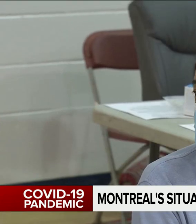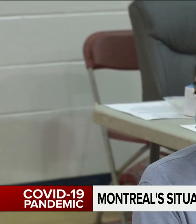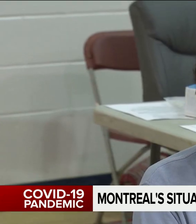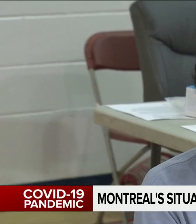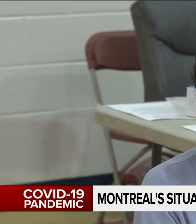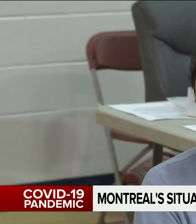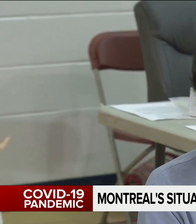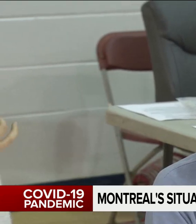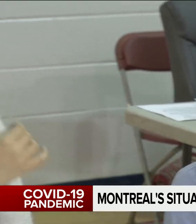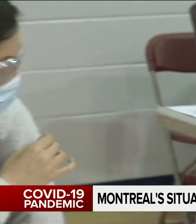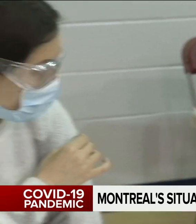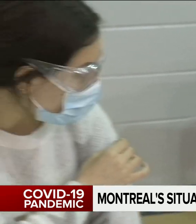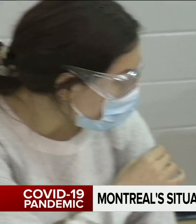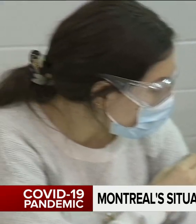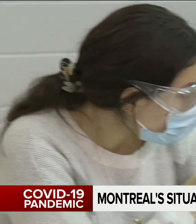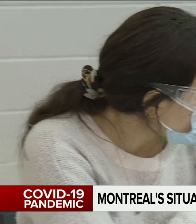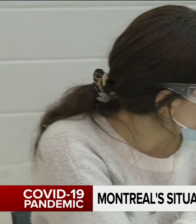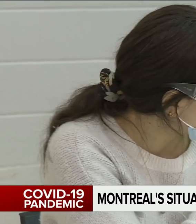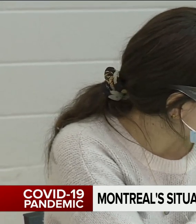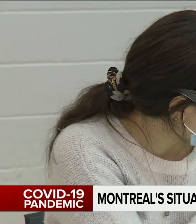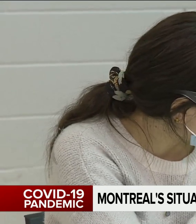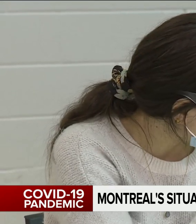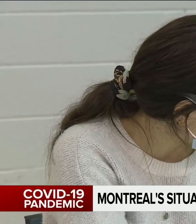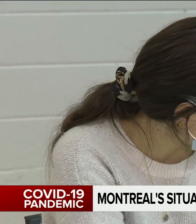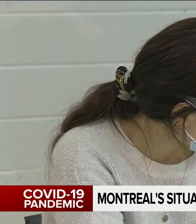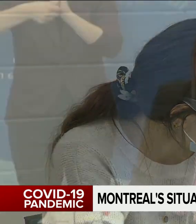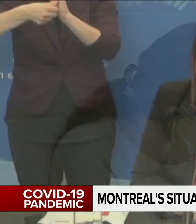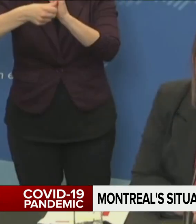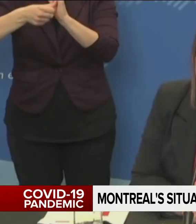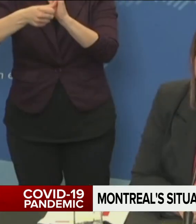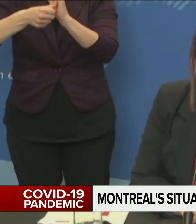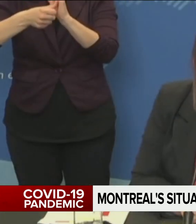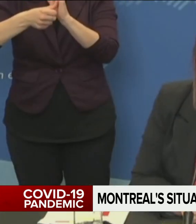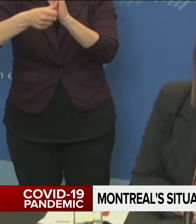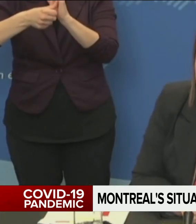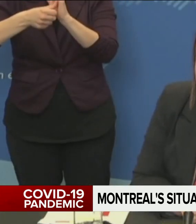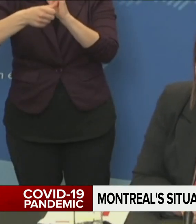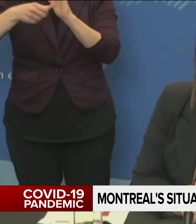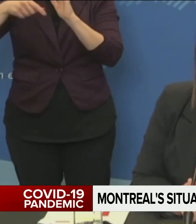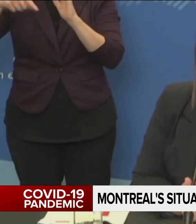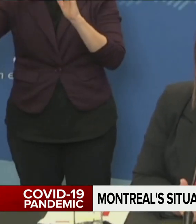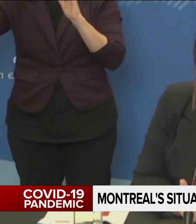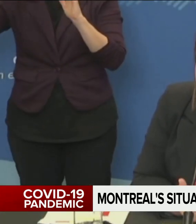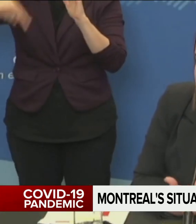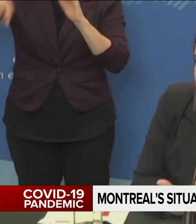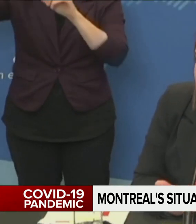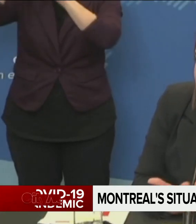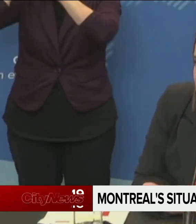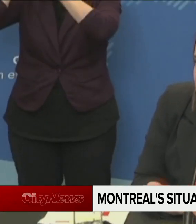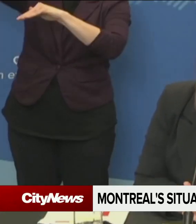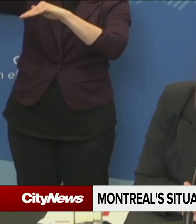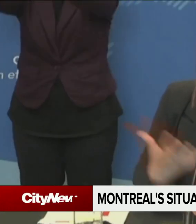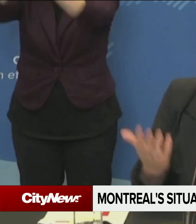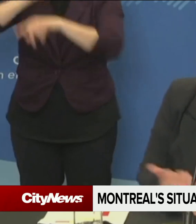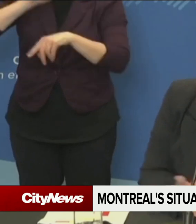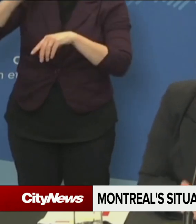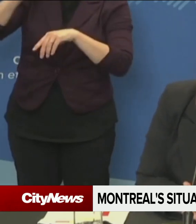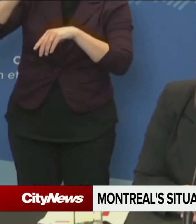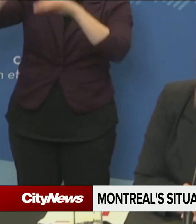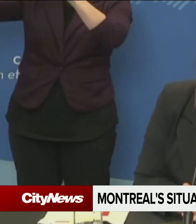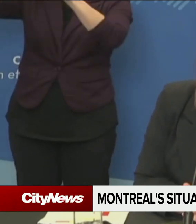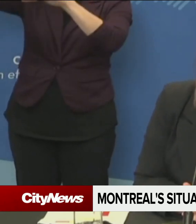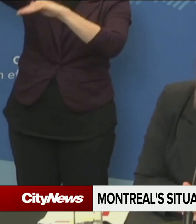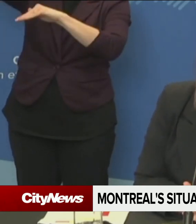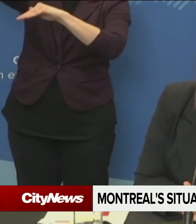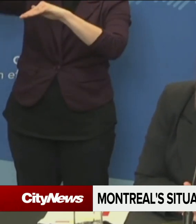of those in pharmacies. We have attained our goal, the 75% goal for the 60 years old and over,